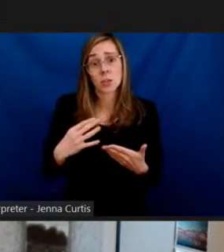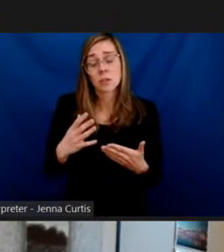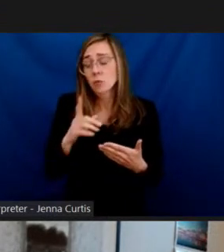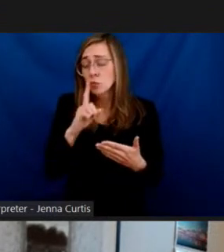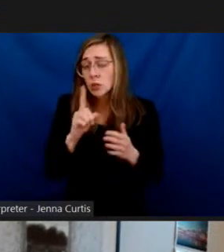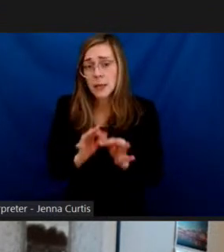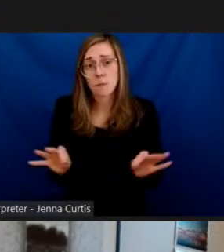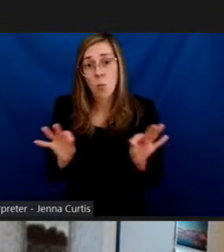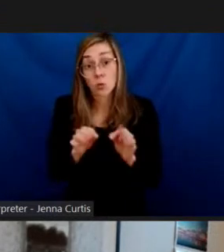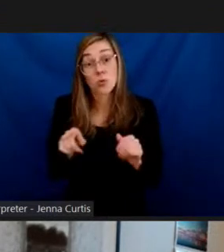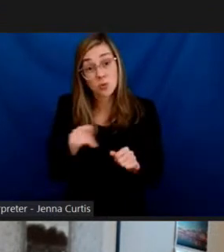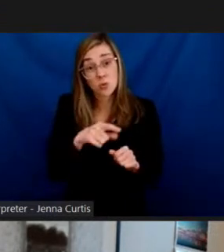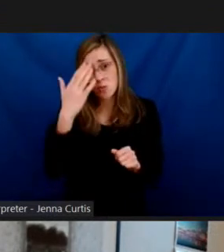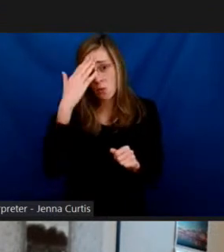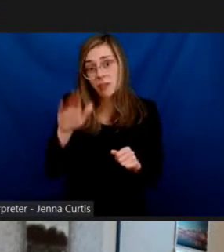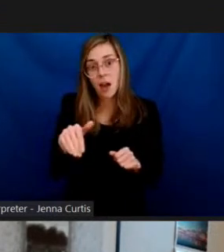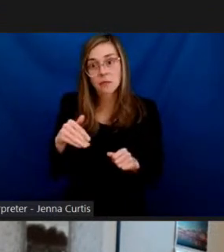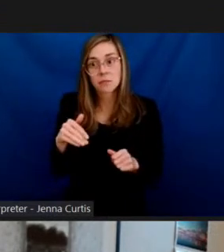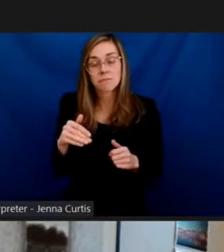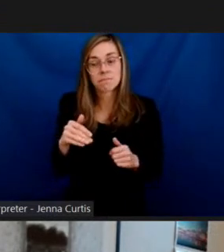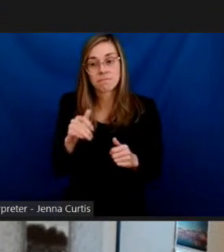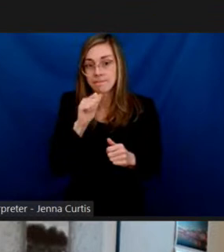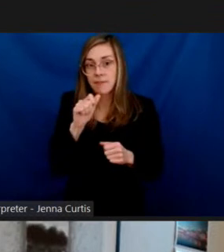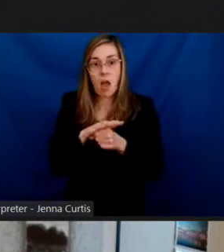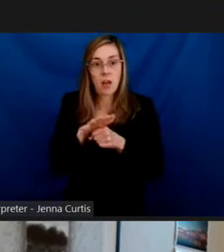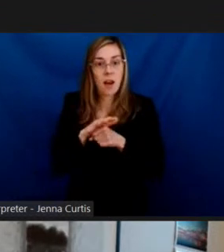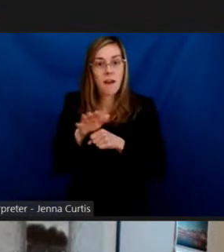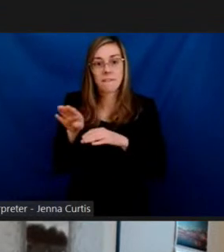there's a shortage of behavioral health